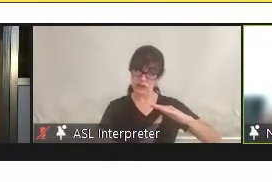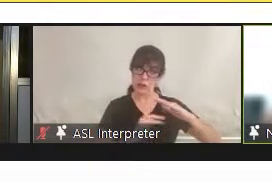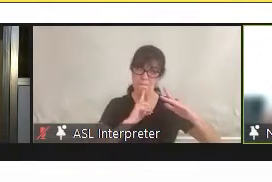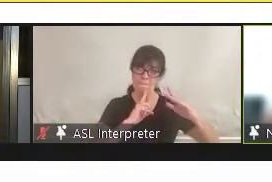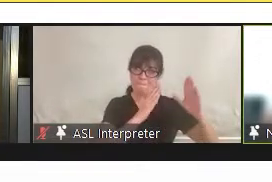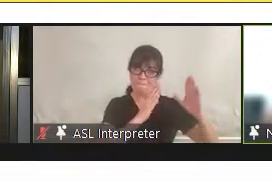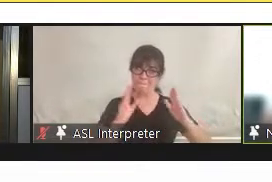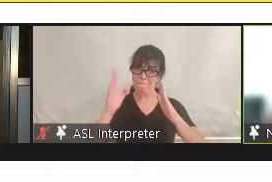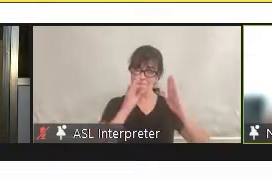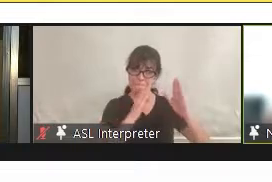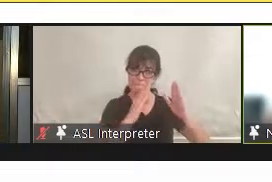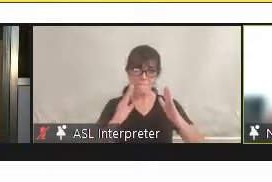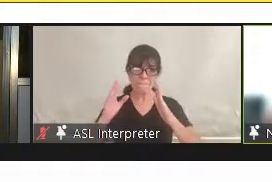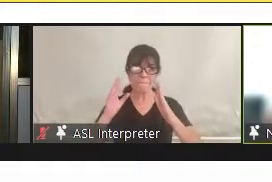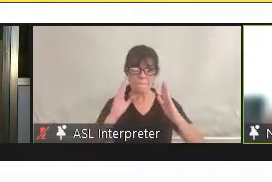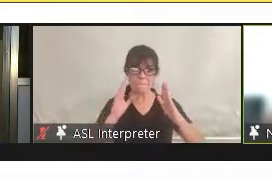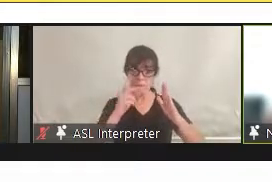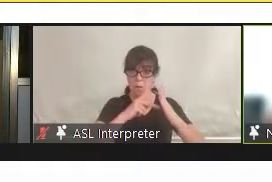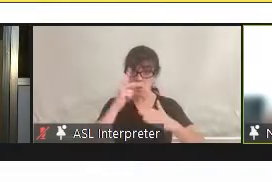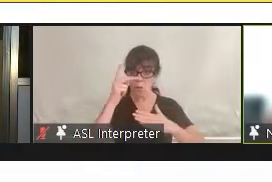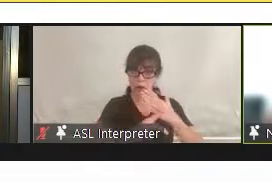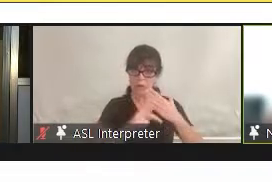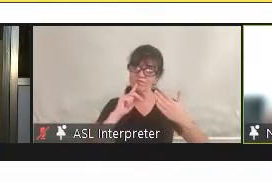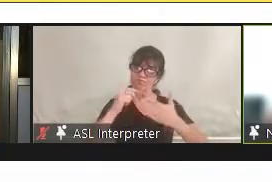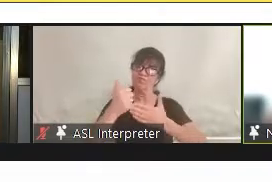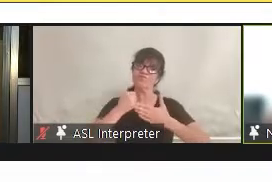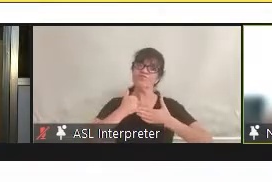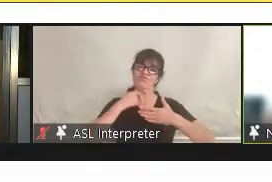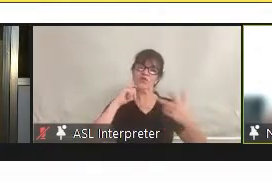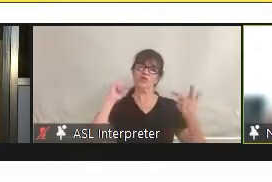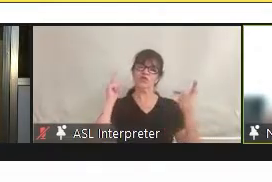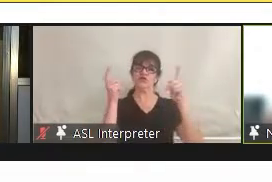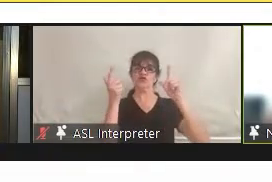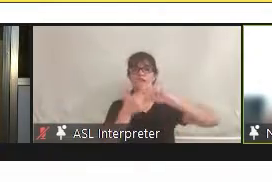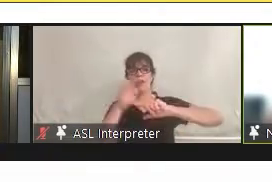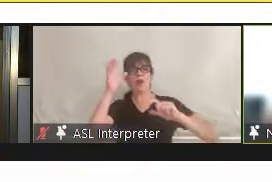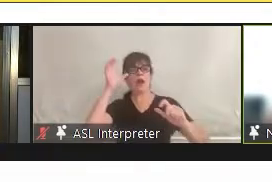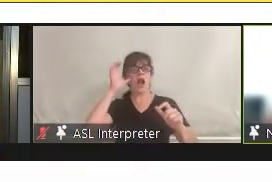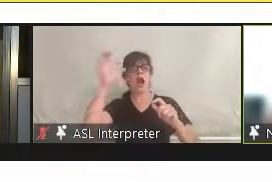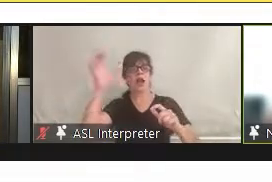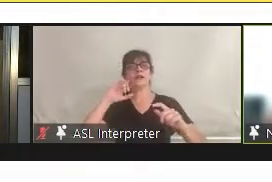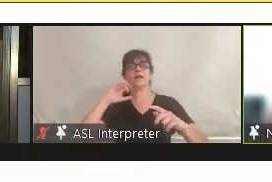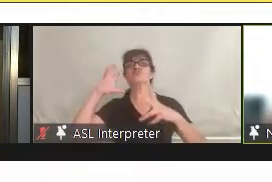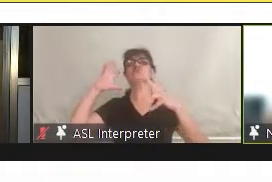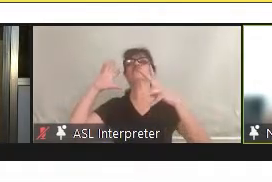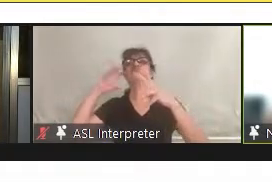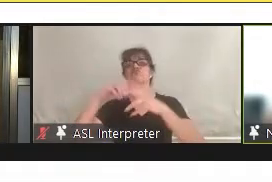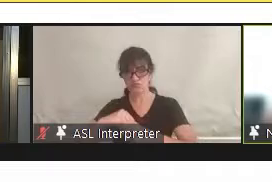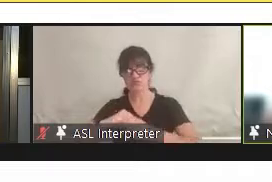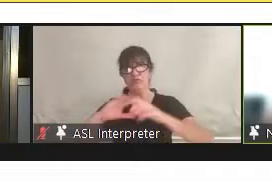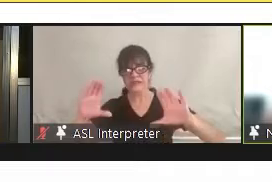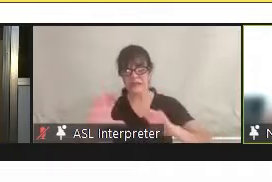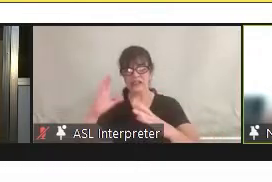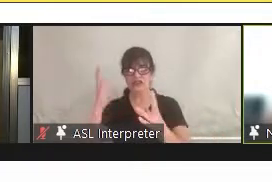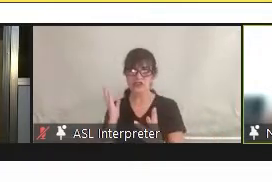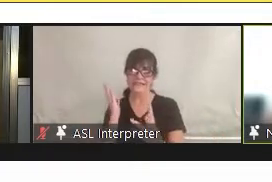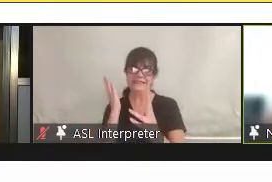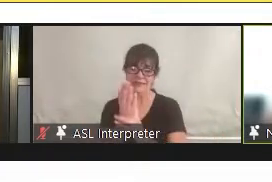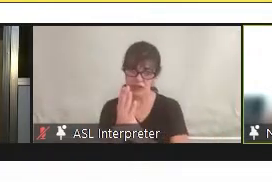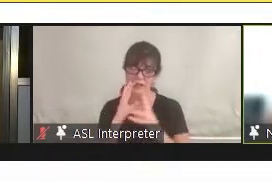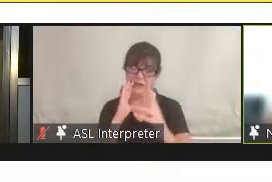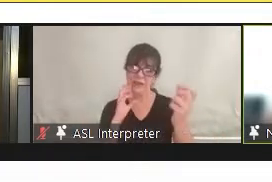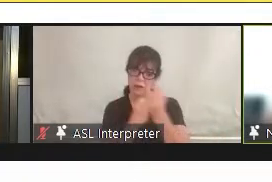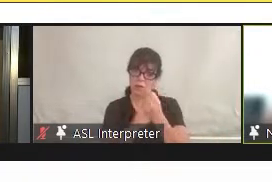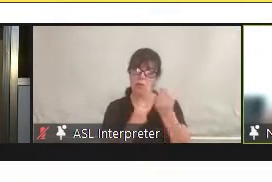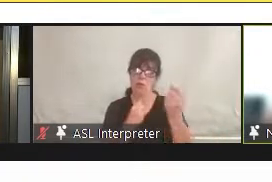preparation really enable the program to translate some of the concepts and principles into interventions that are supported